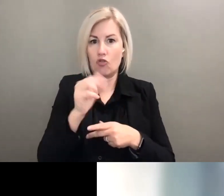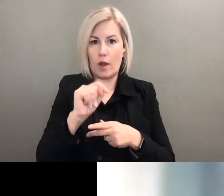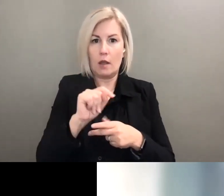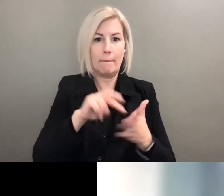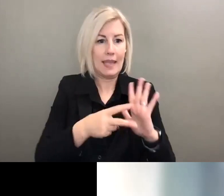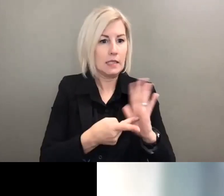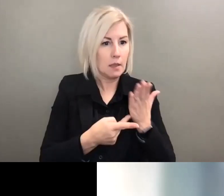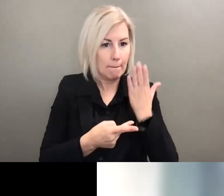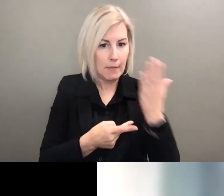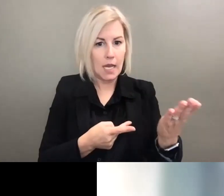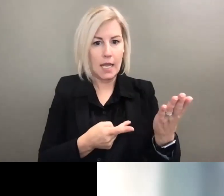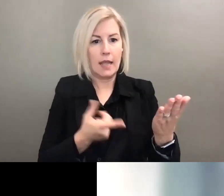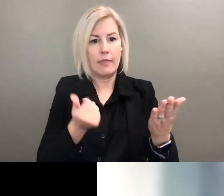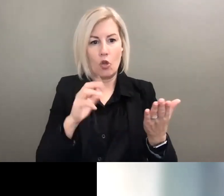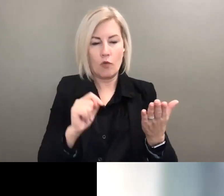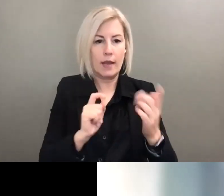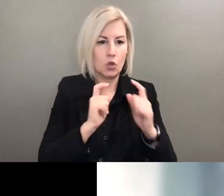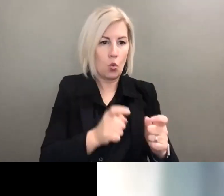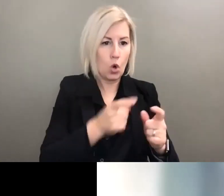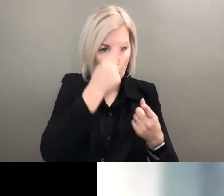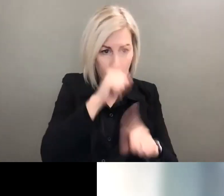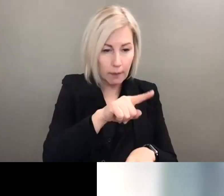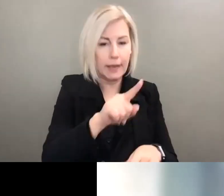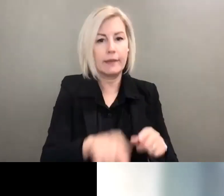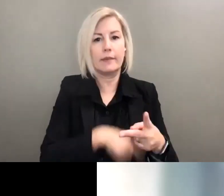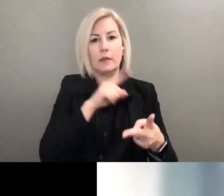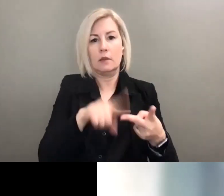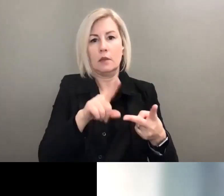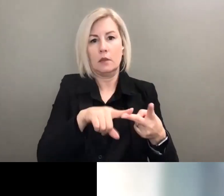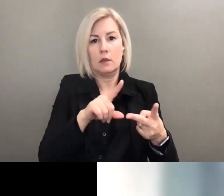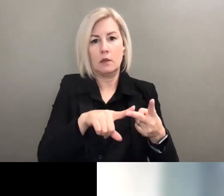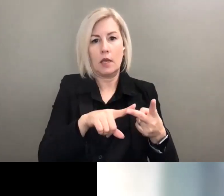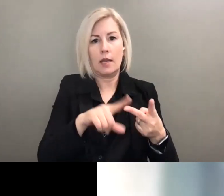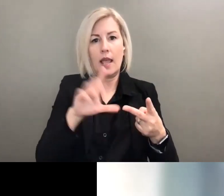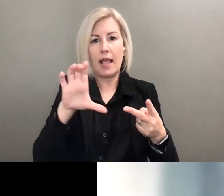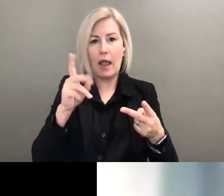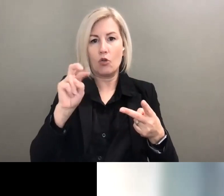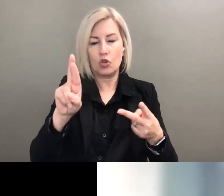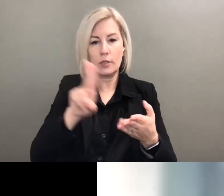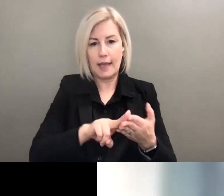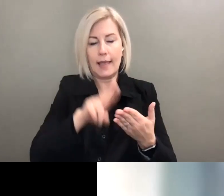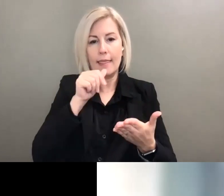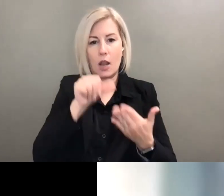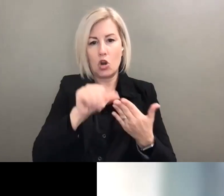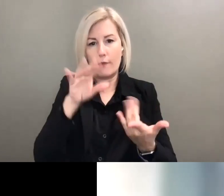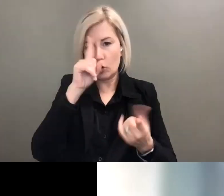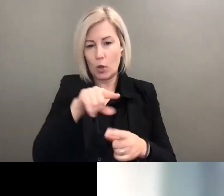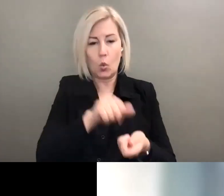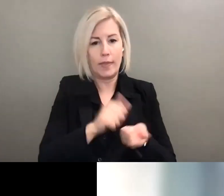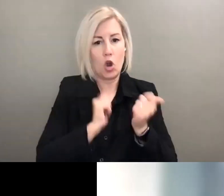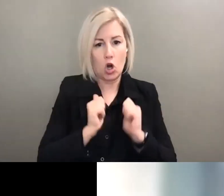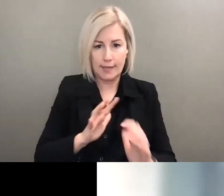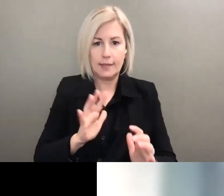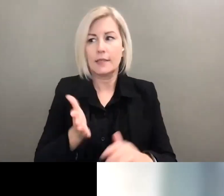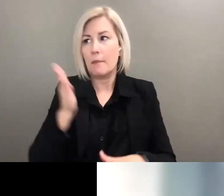submitting the grant award agreement and also submitting a countersigned letter of agreement with the artist and submitting a final